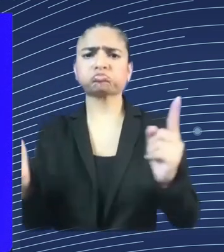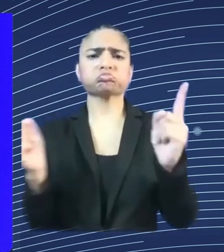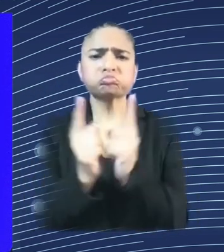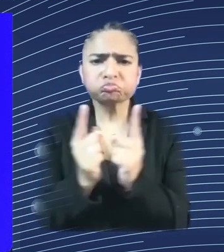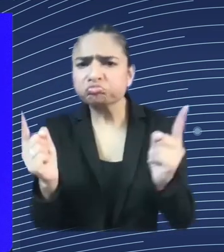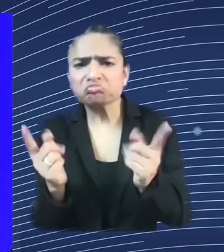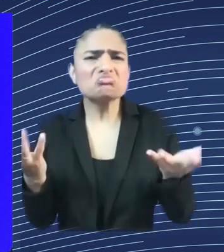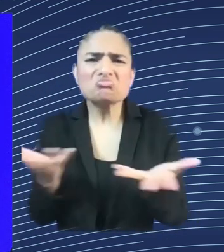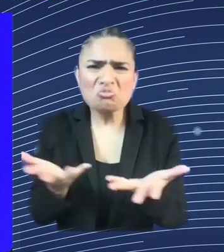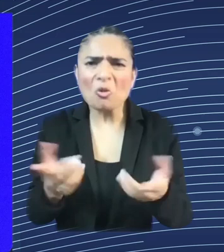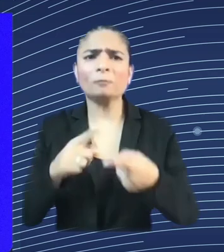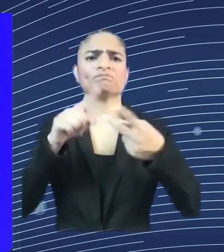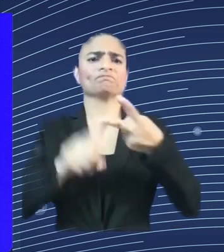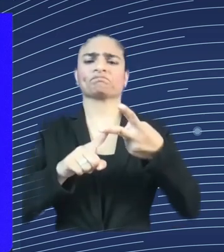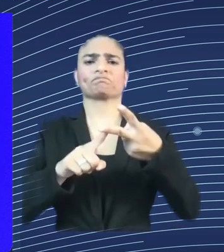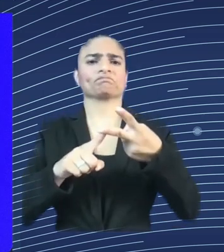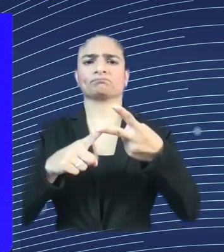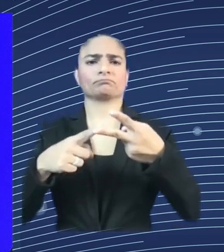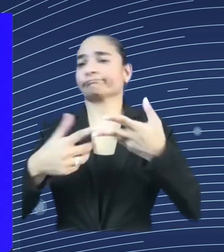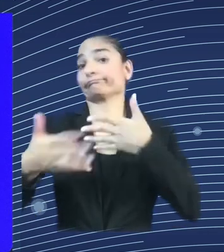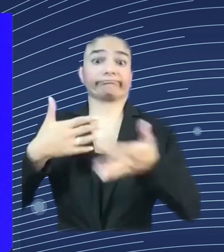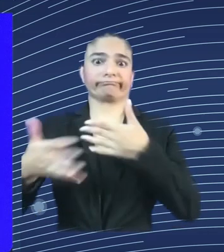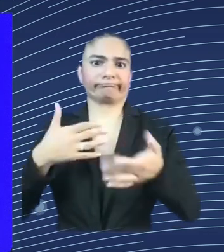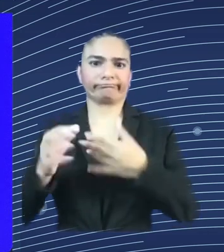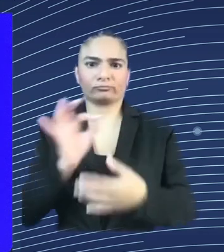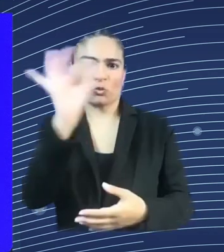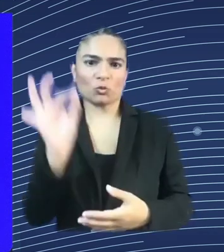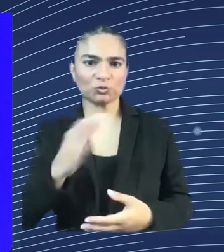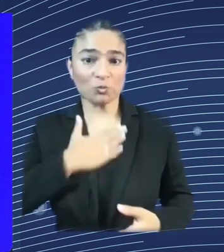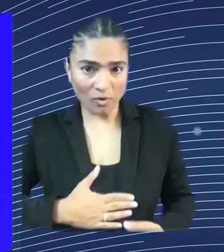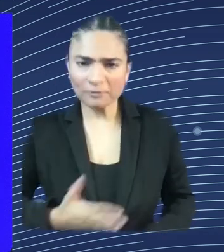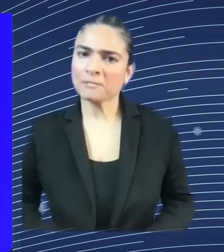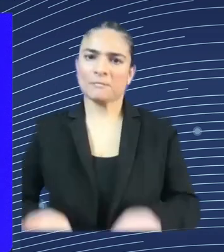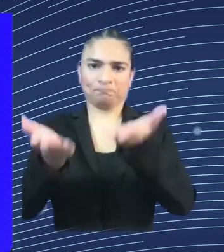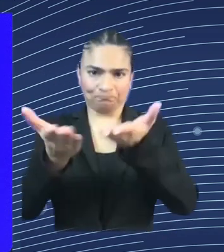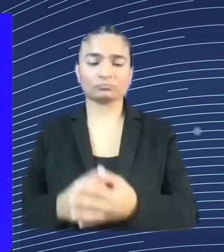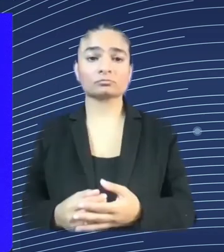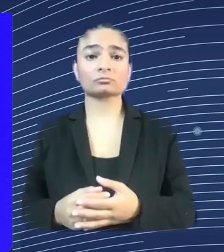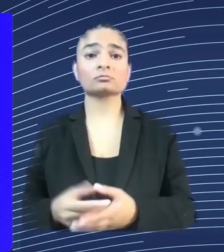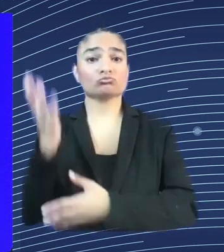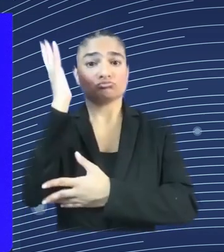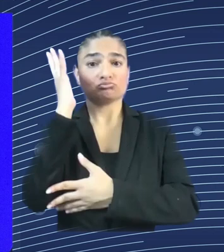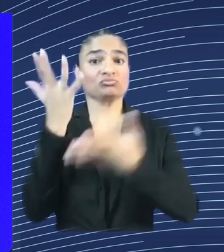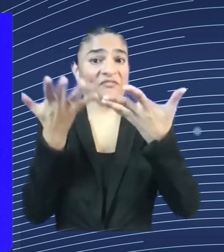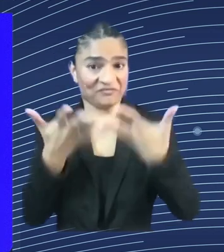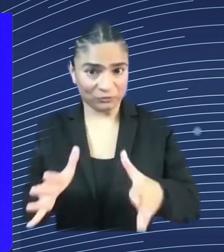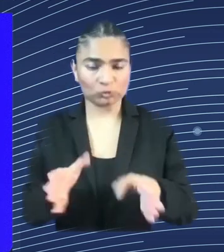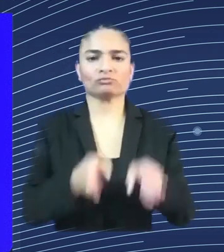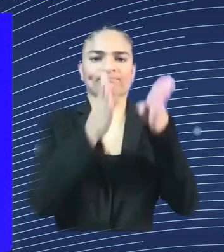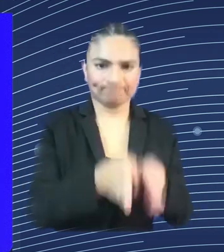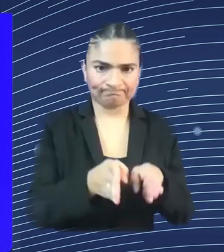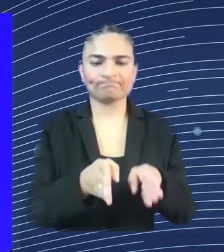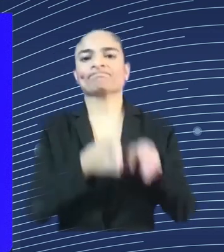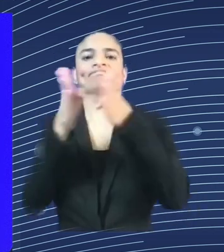us. If you wish, you can speak from the room, raise your hand and a microphone will be there, but you can also join us on Slido.